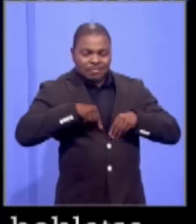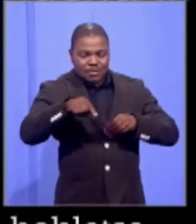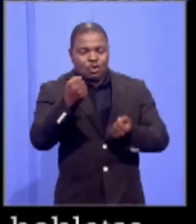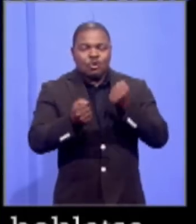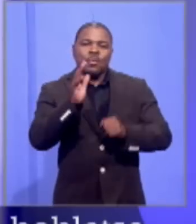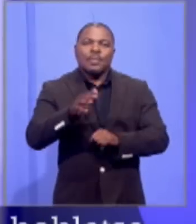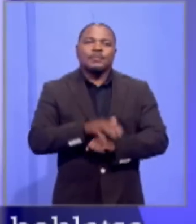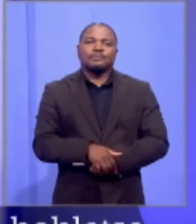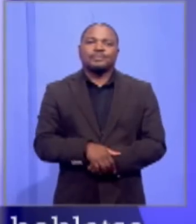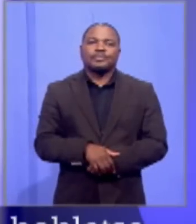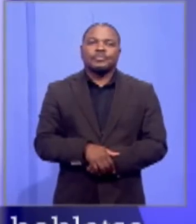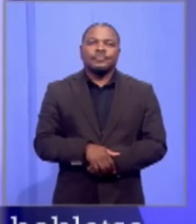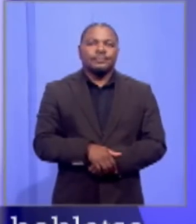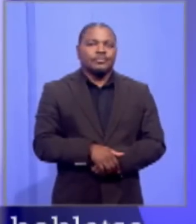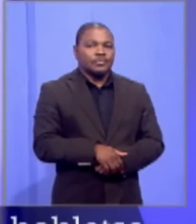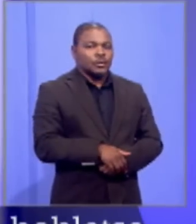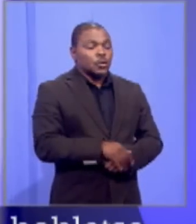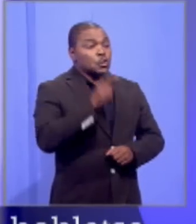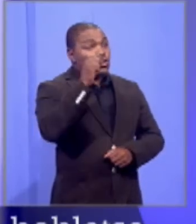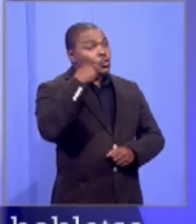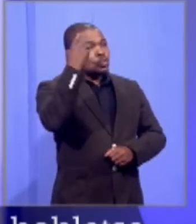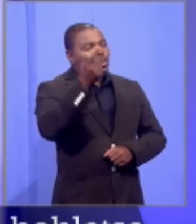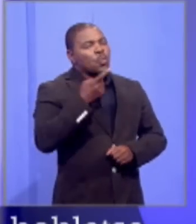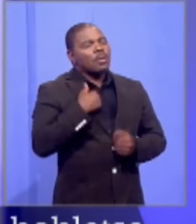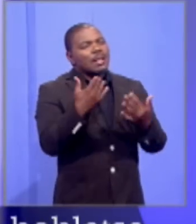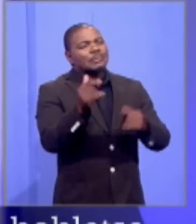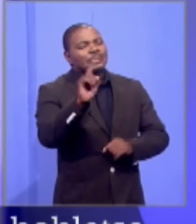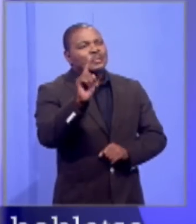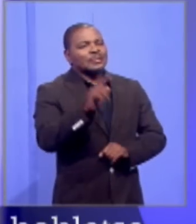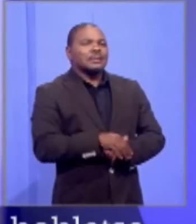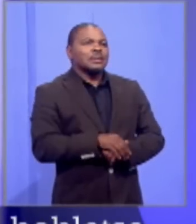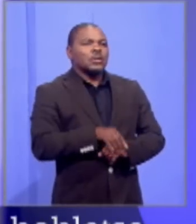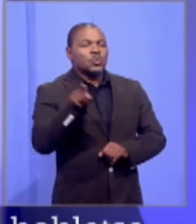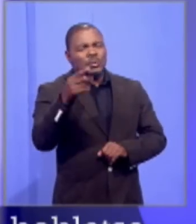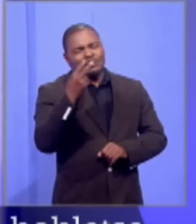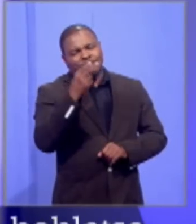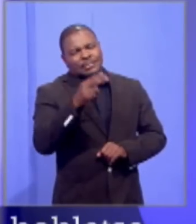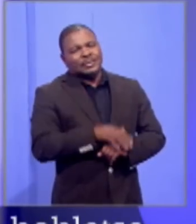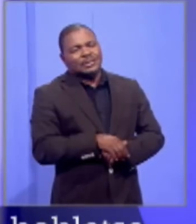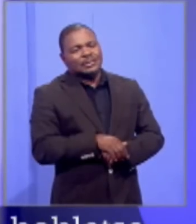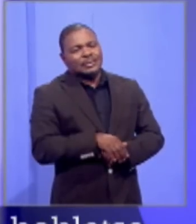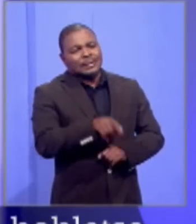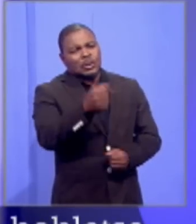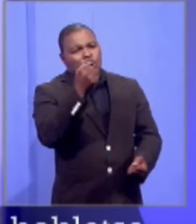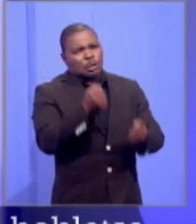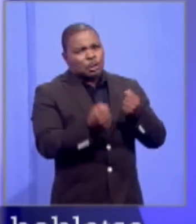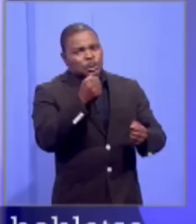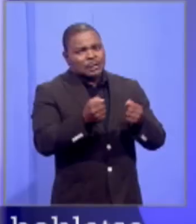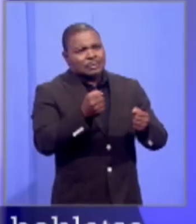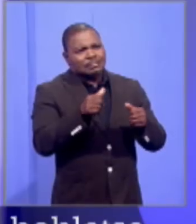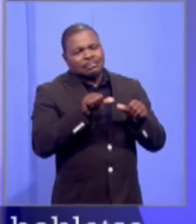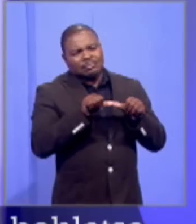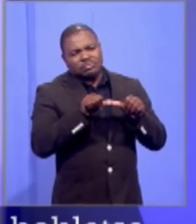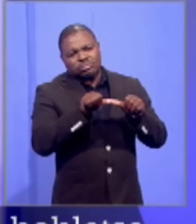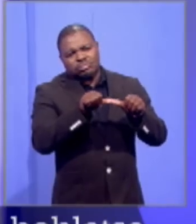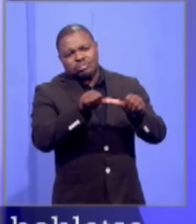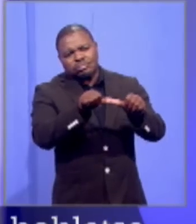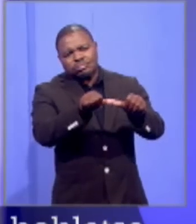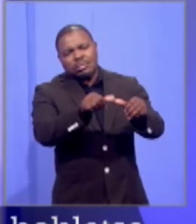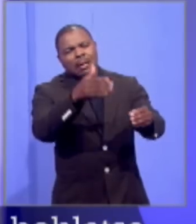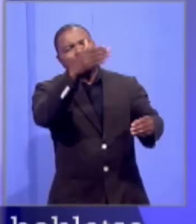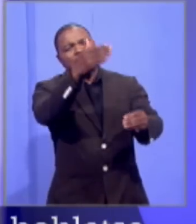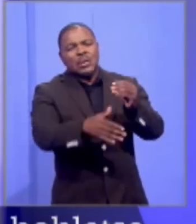kgorotsheko re ka letela eng go sasa le gona ge le lebelletše a tsheko ye e ka gagaba goba ya